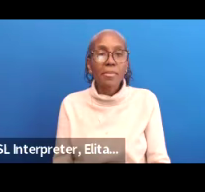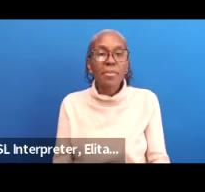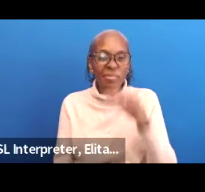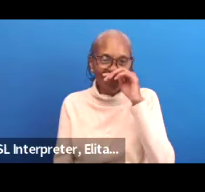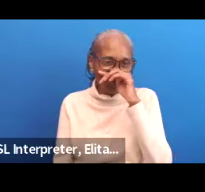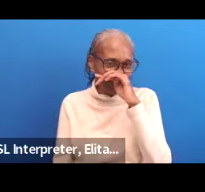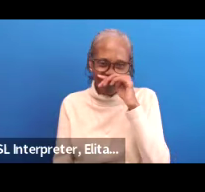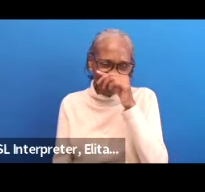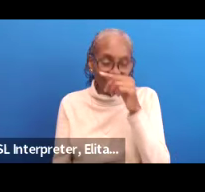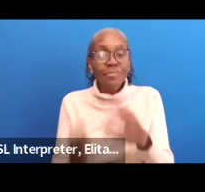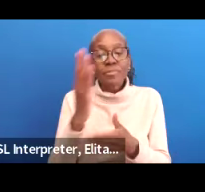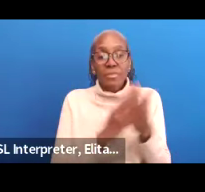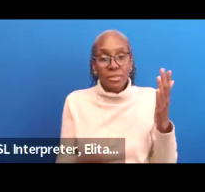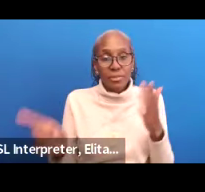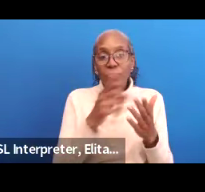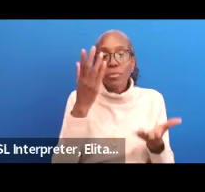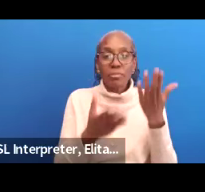Some of you may have